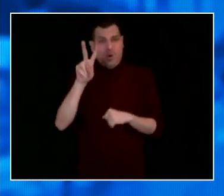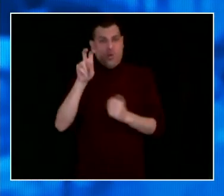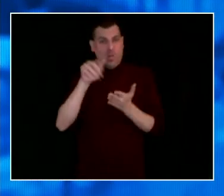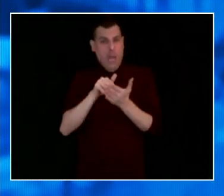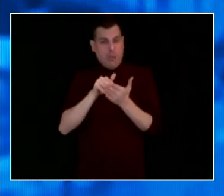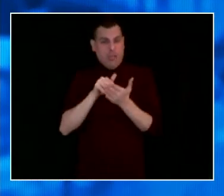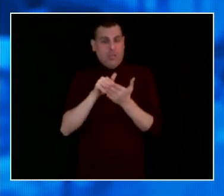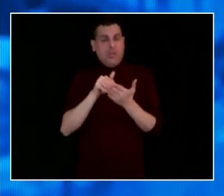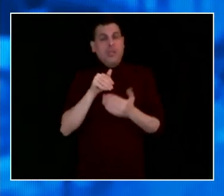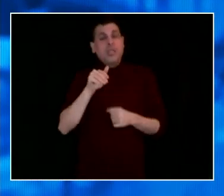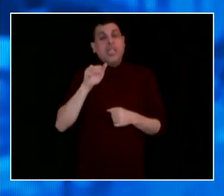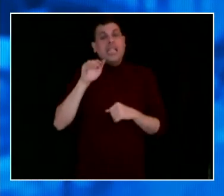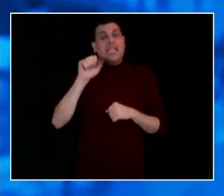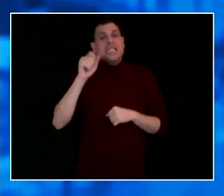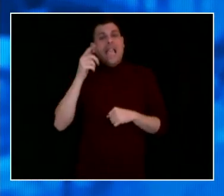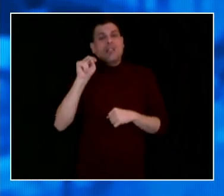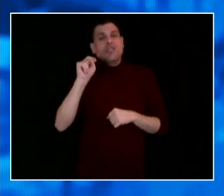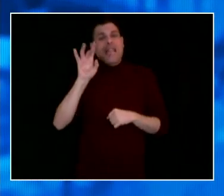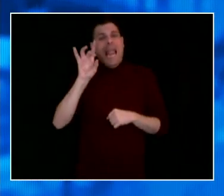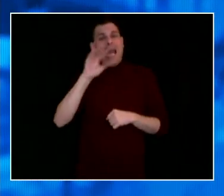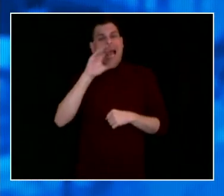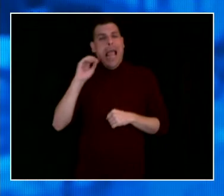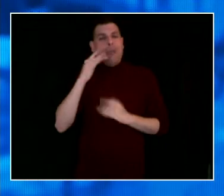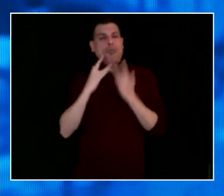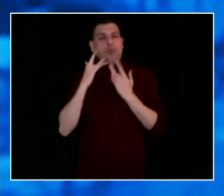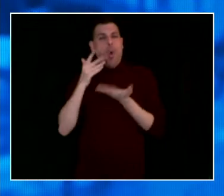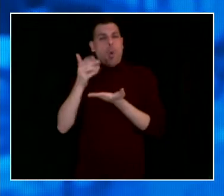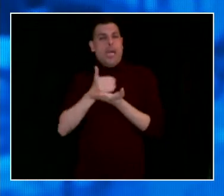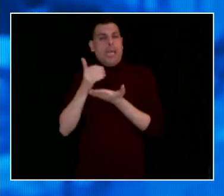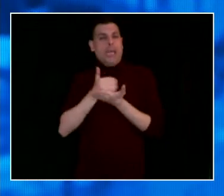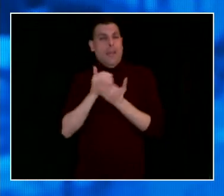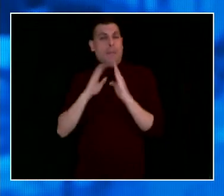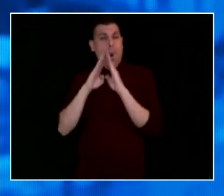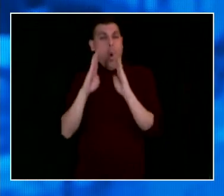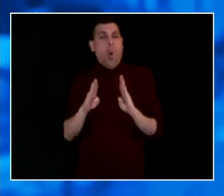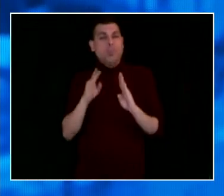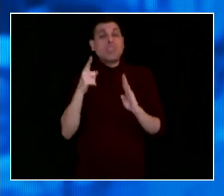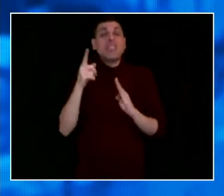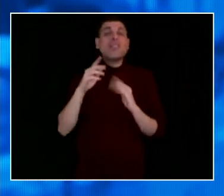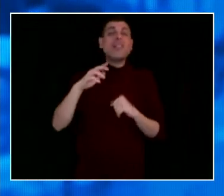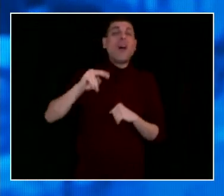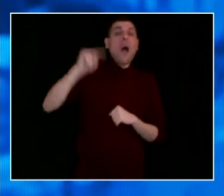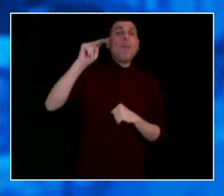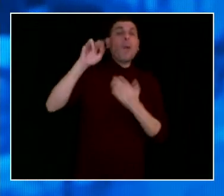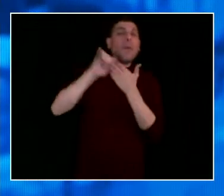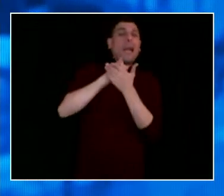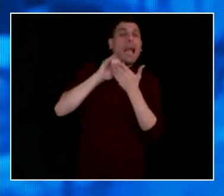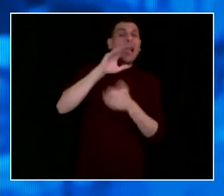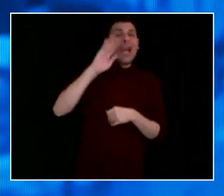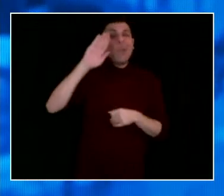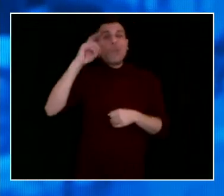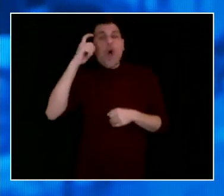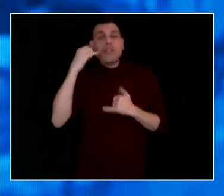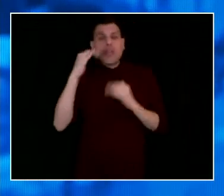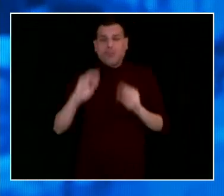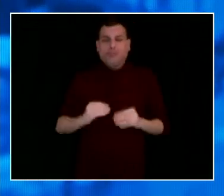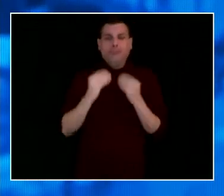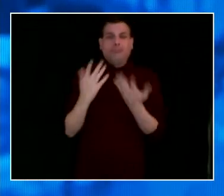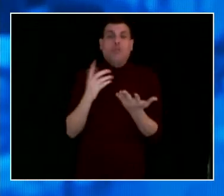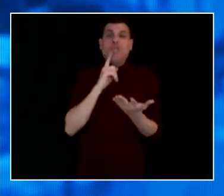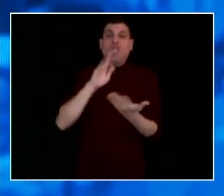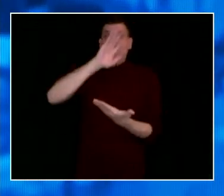and other low-income homes in the upper part of the Upper Manhattan and parts of the Bronx, all of the Bronx, and